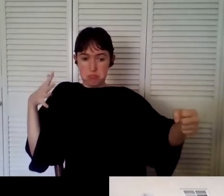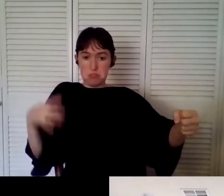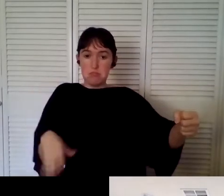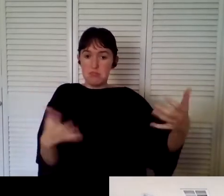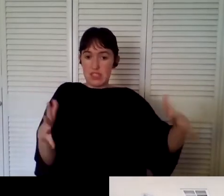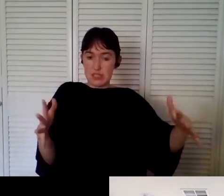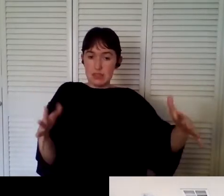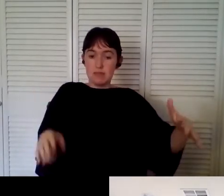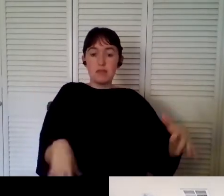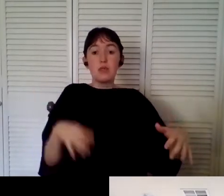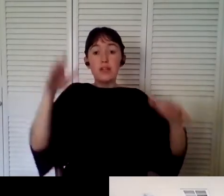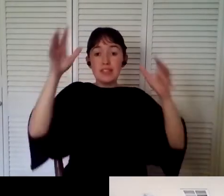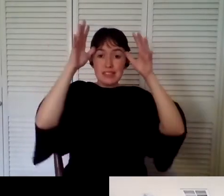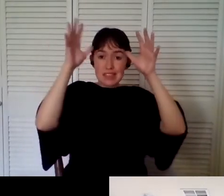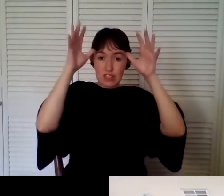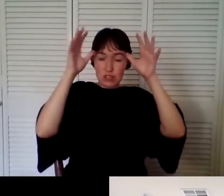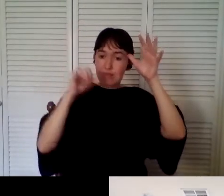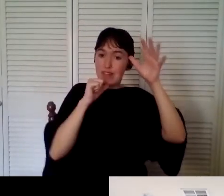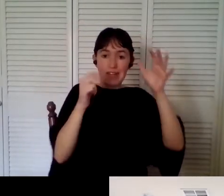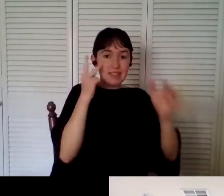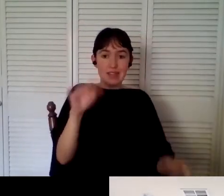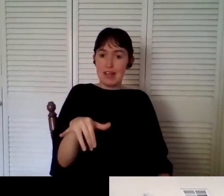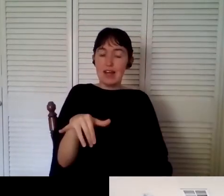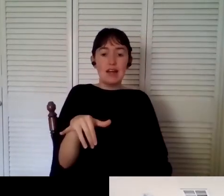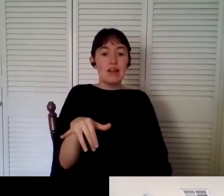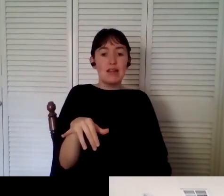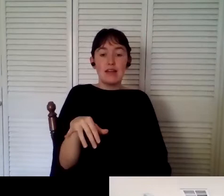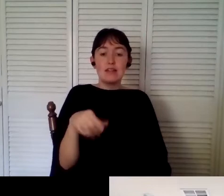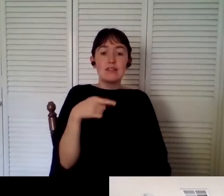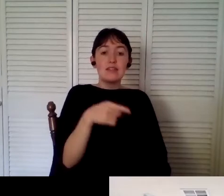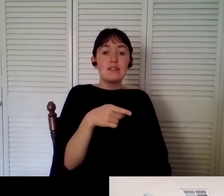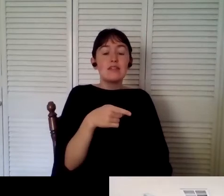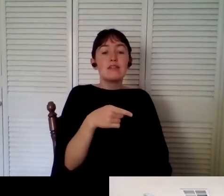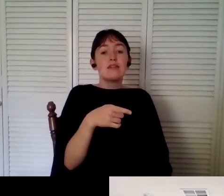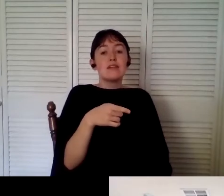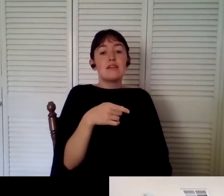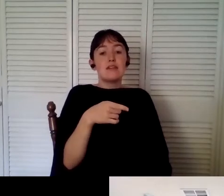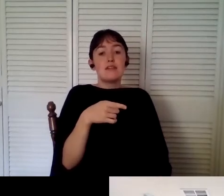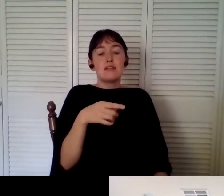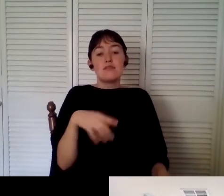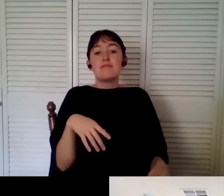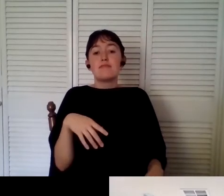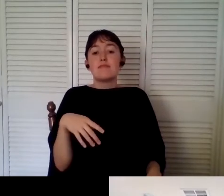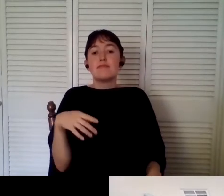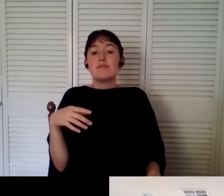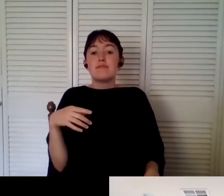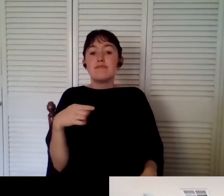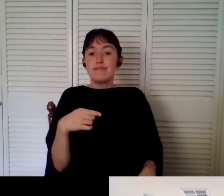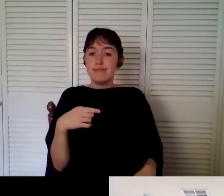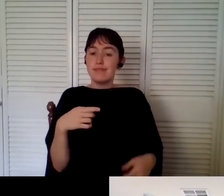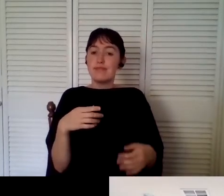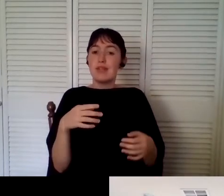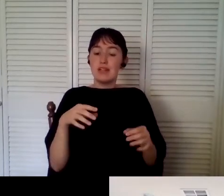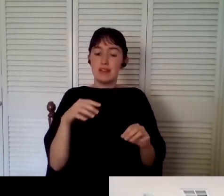faster speed than the dart is traveling, though it carries less momentum and impact force because it's much lighter.